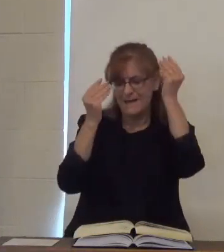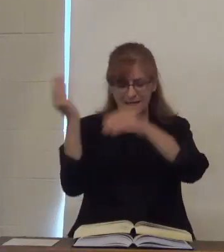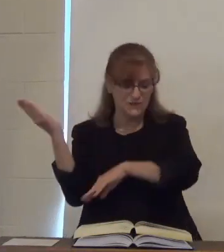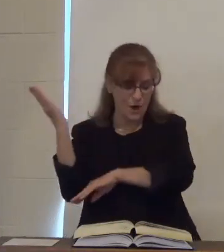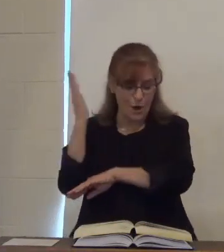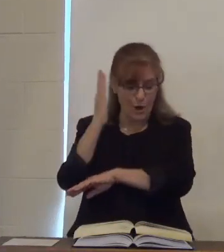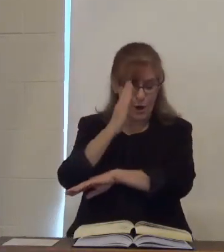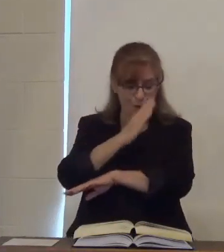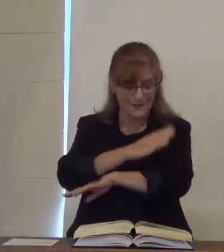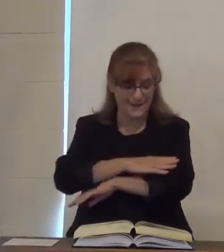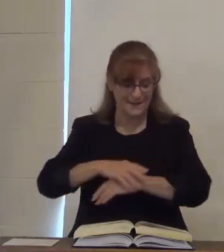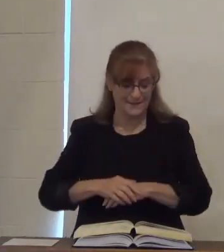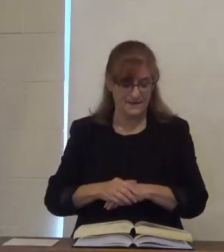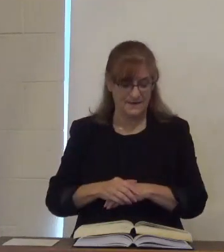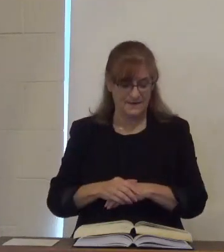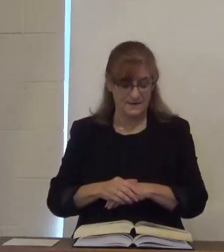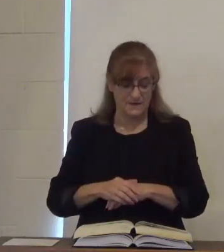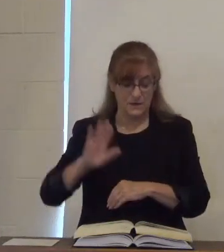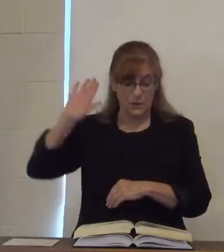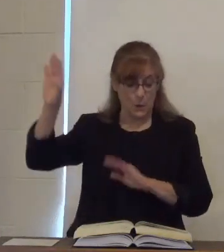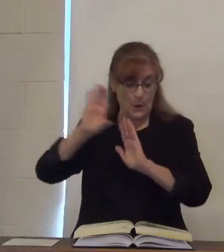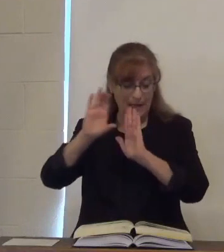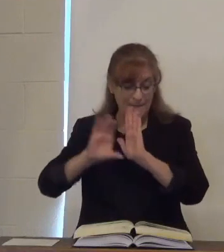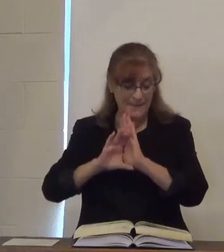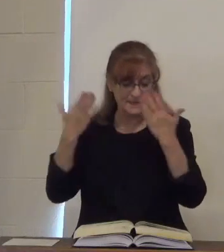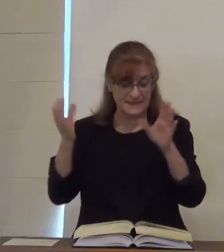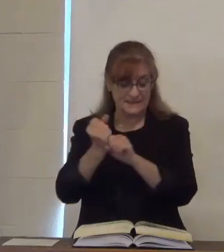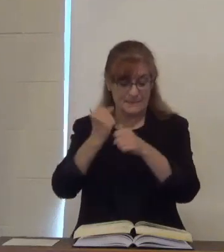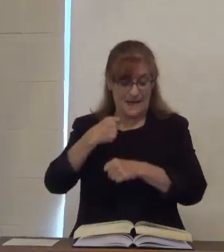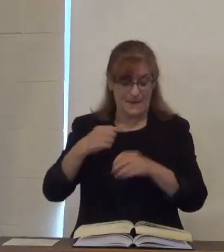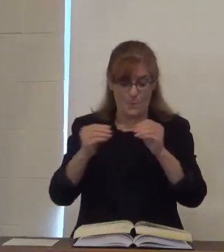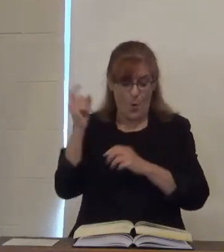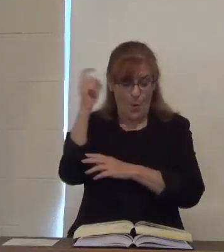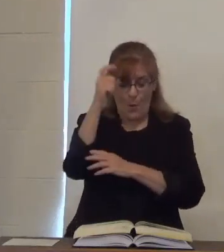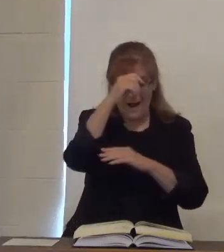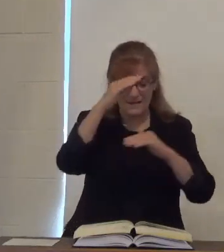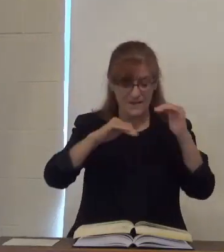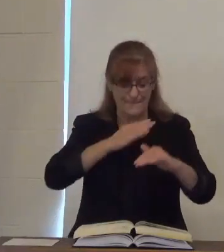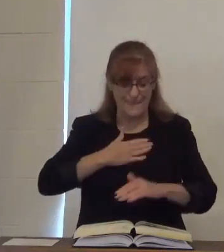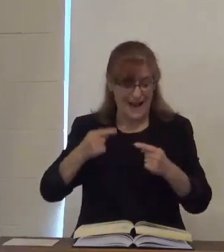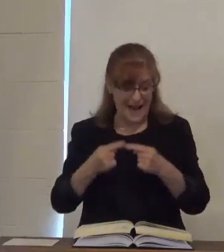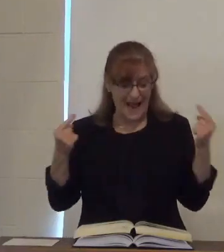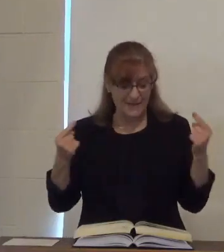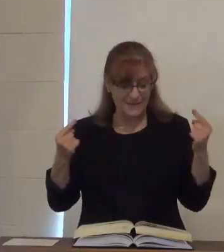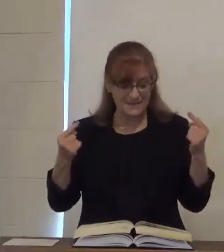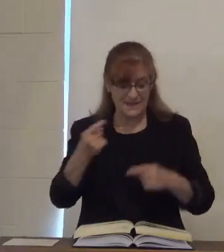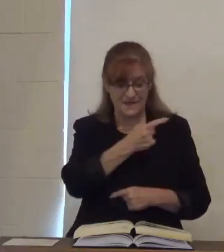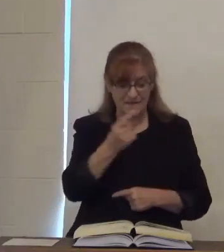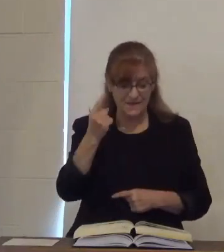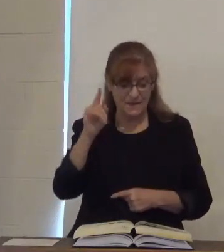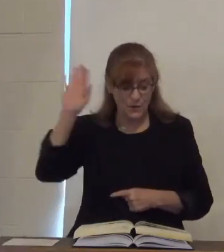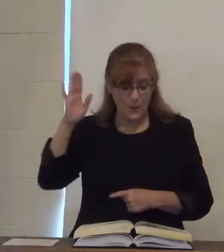all the day. Thou, through thy commandments, hast made me wiser than mine enemies, for they are ever with